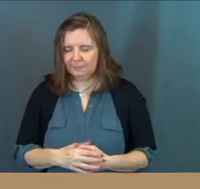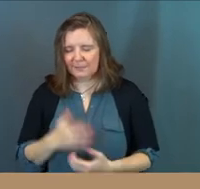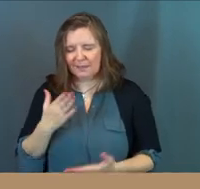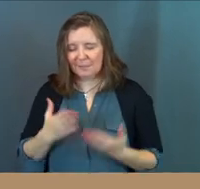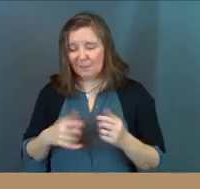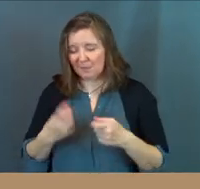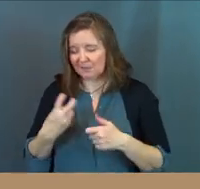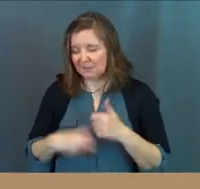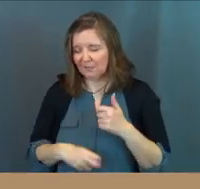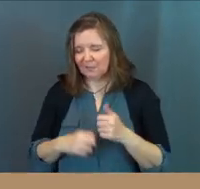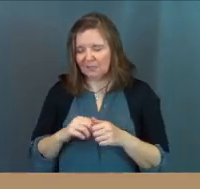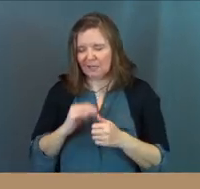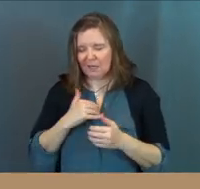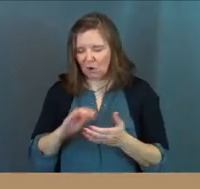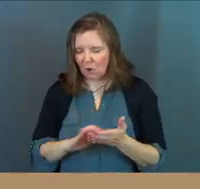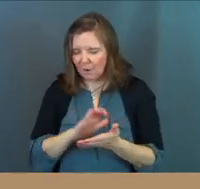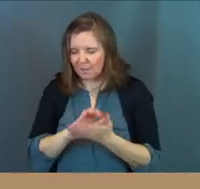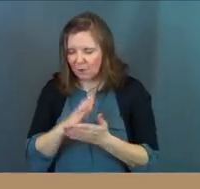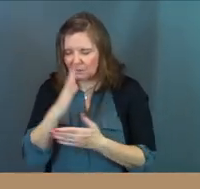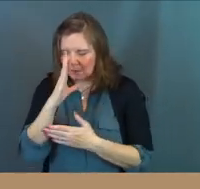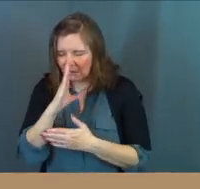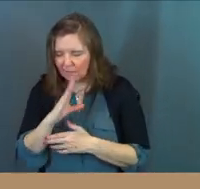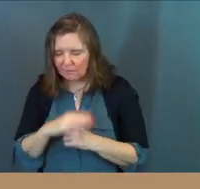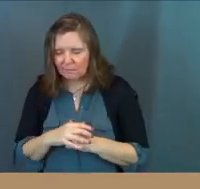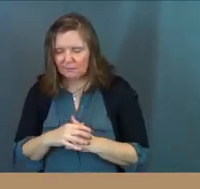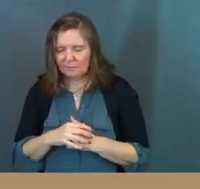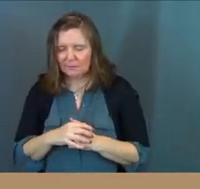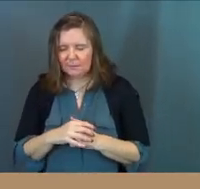And maybe there's difficulty in our marriage, God.